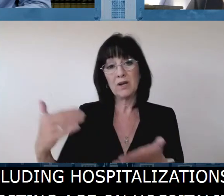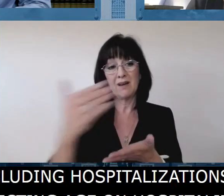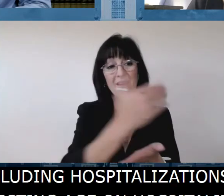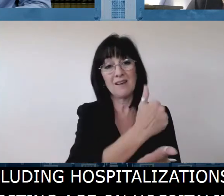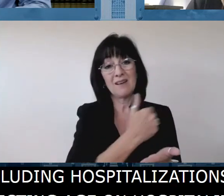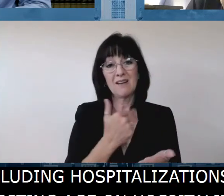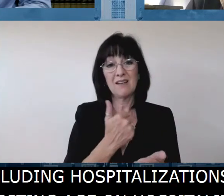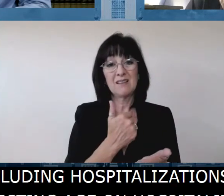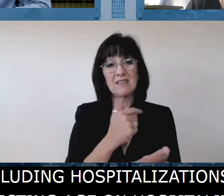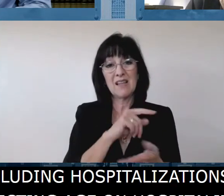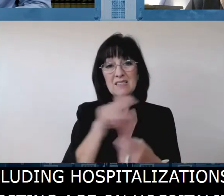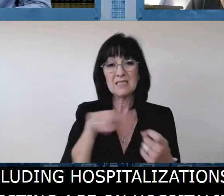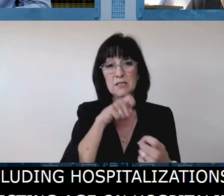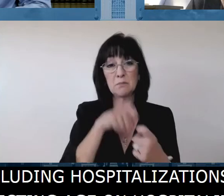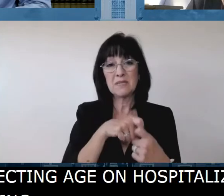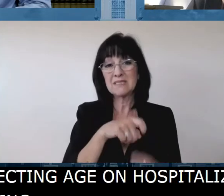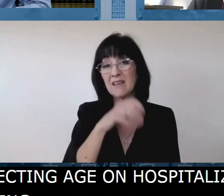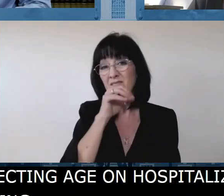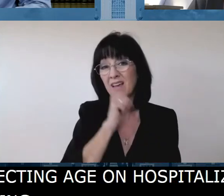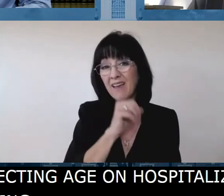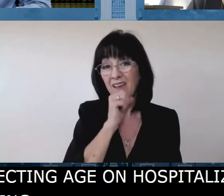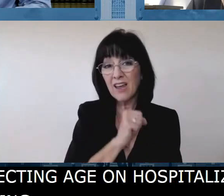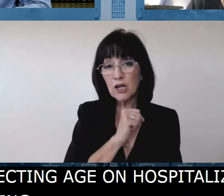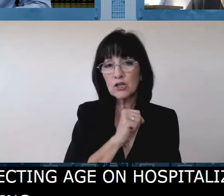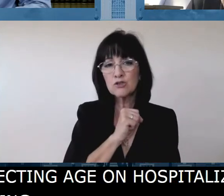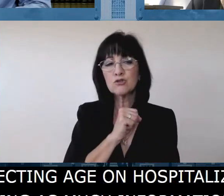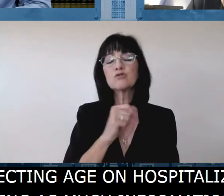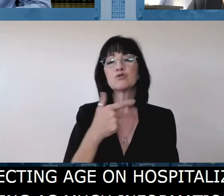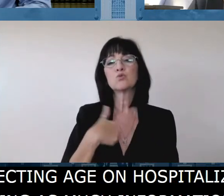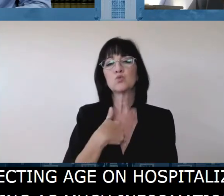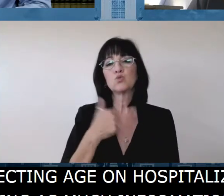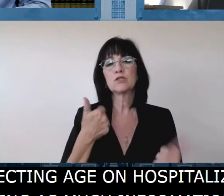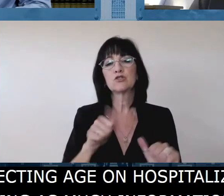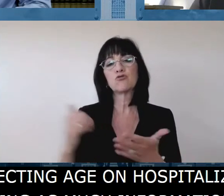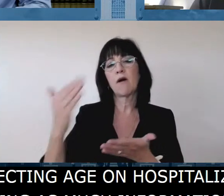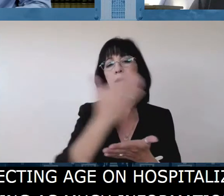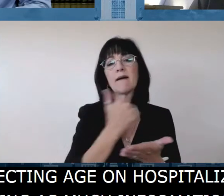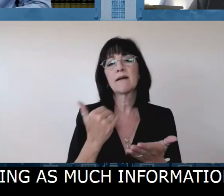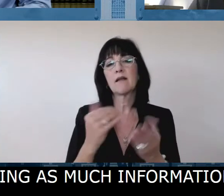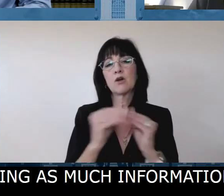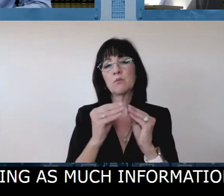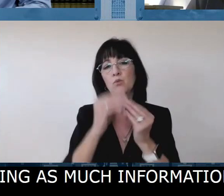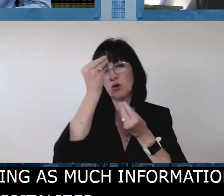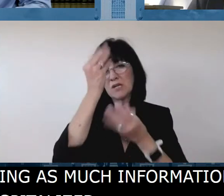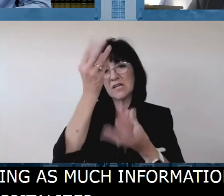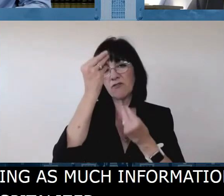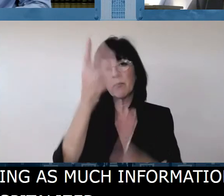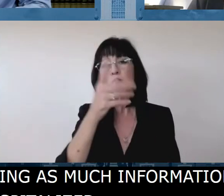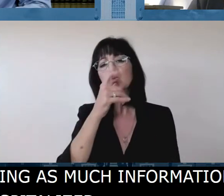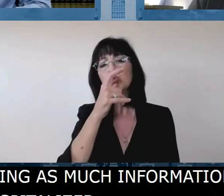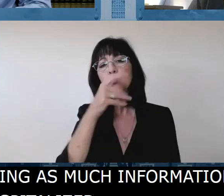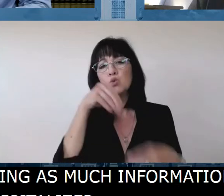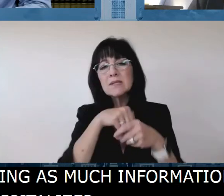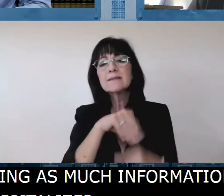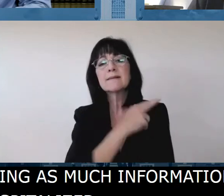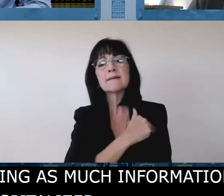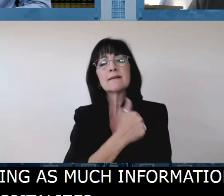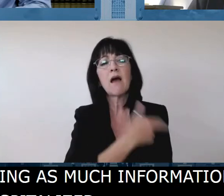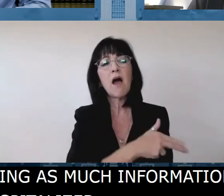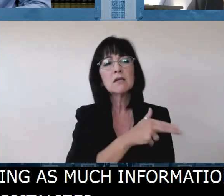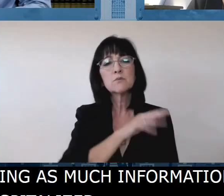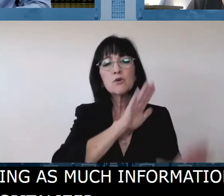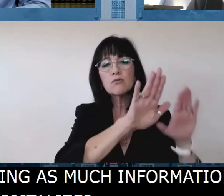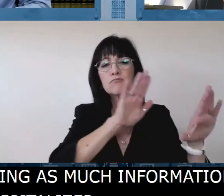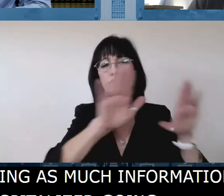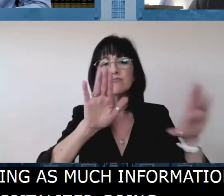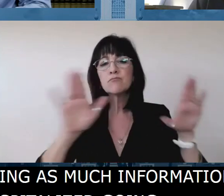getting as much information as we can about those who are hospitalized going forward. And we do